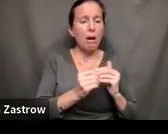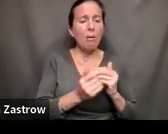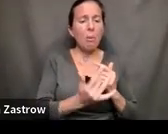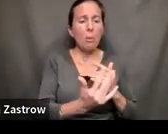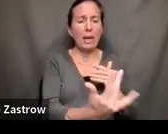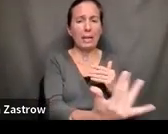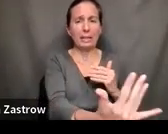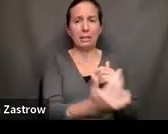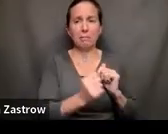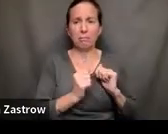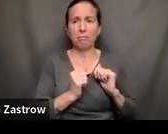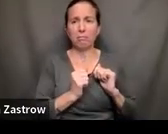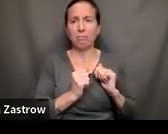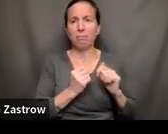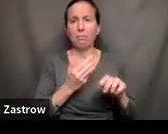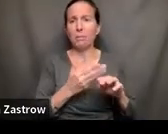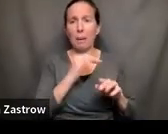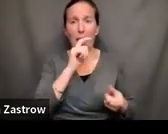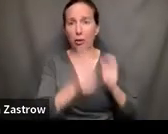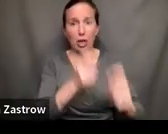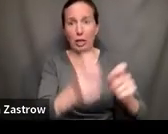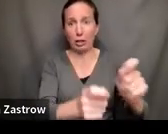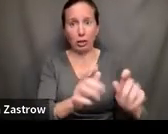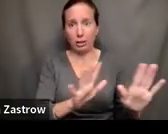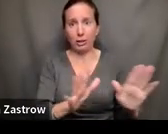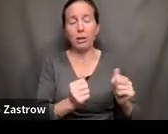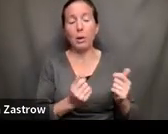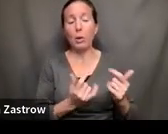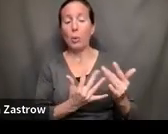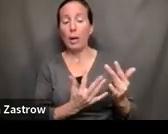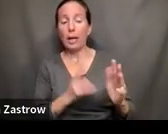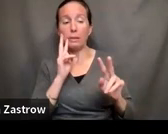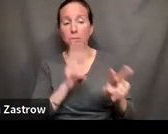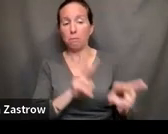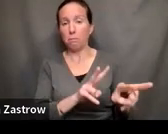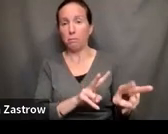changing things. So it really comes down to